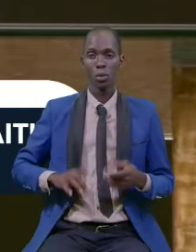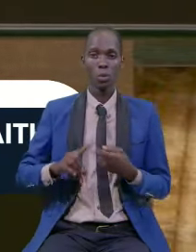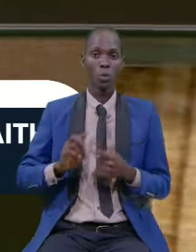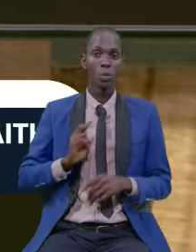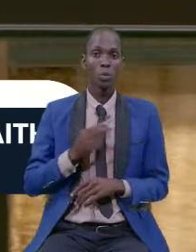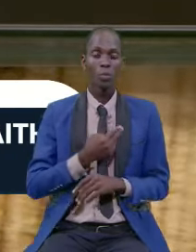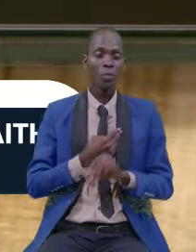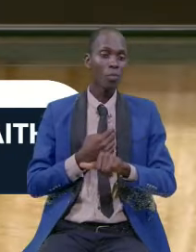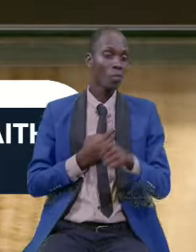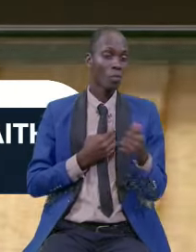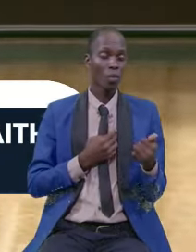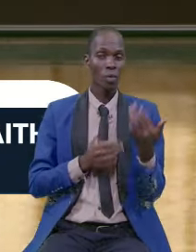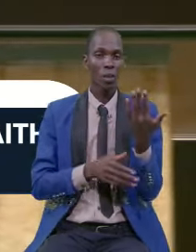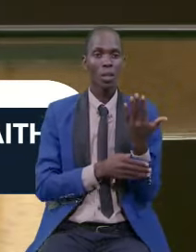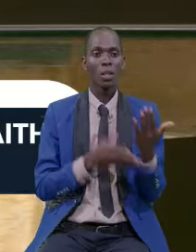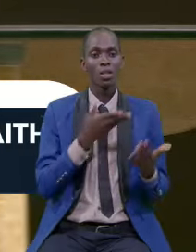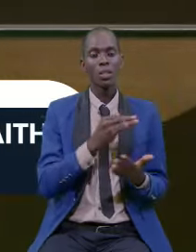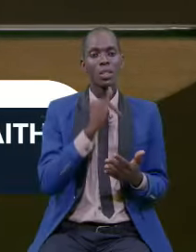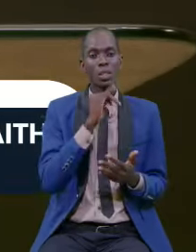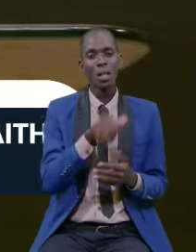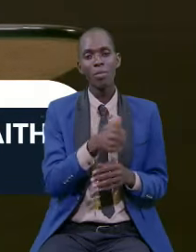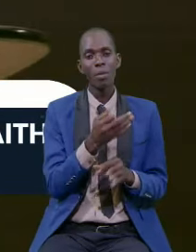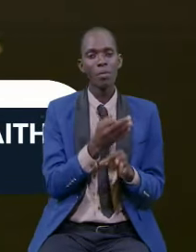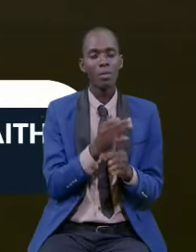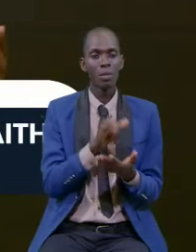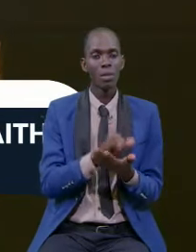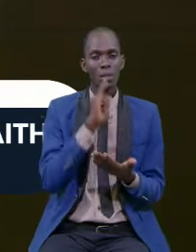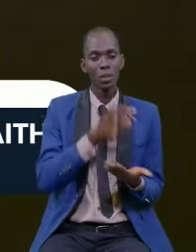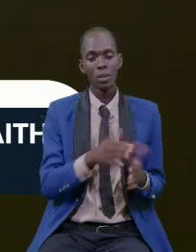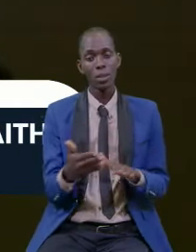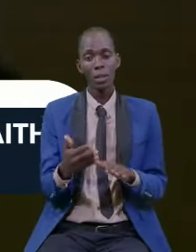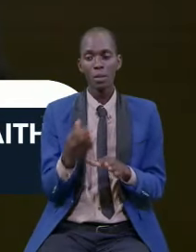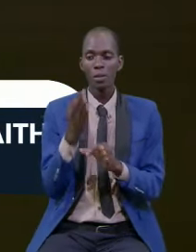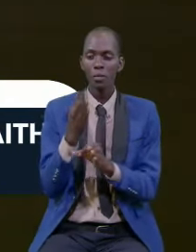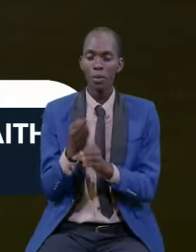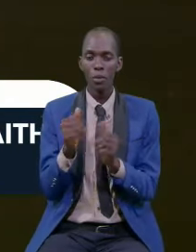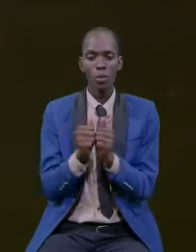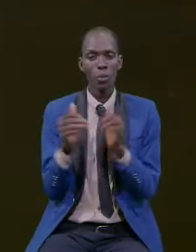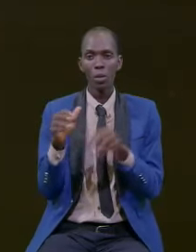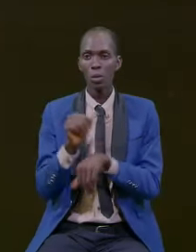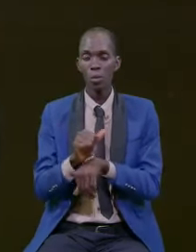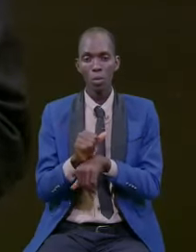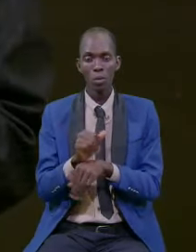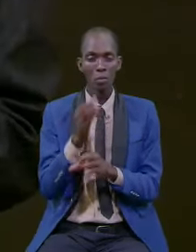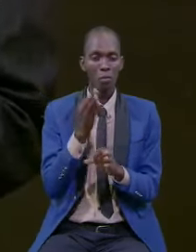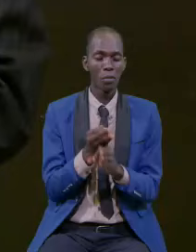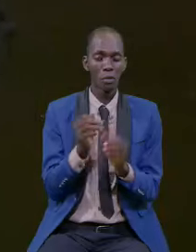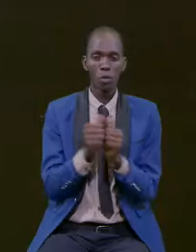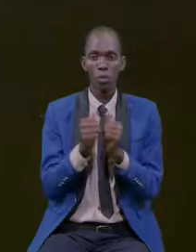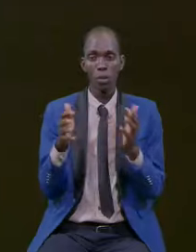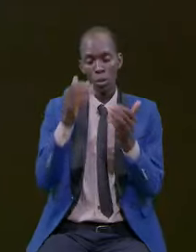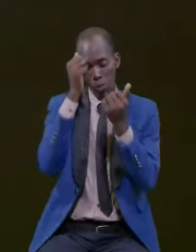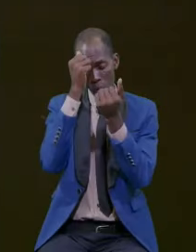is faith that is dead. Faith without works, faith without obedience,